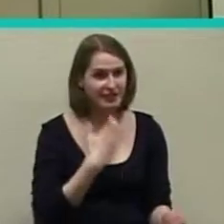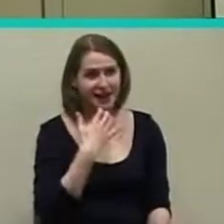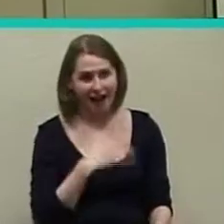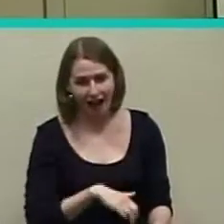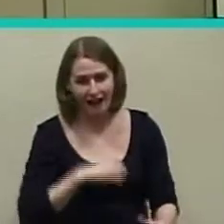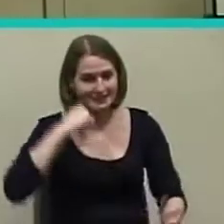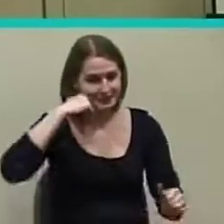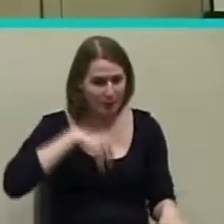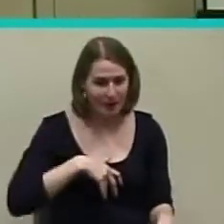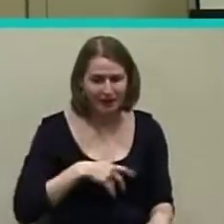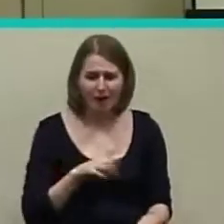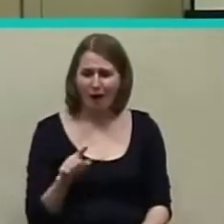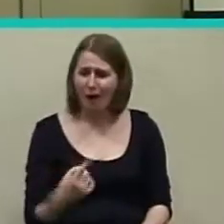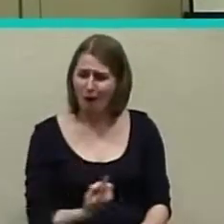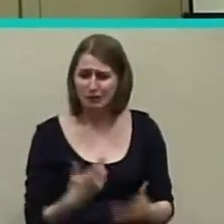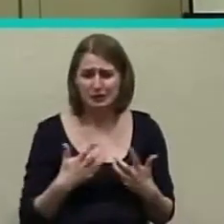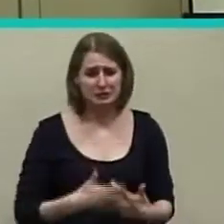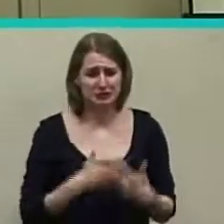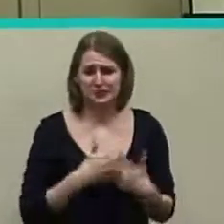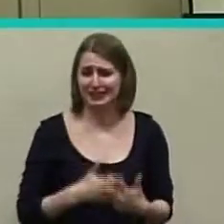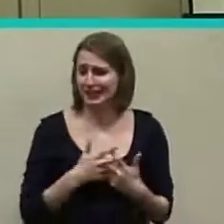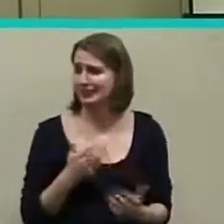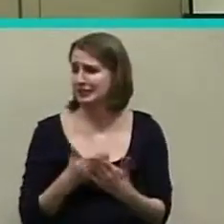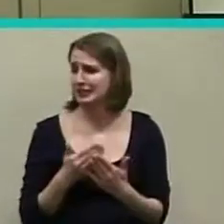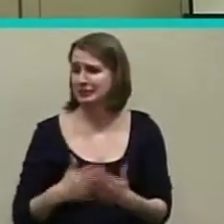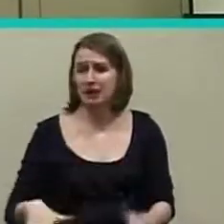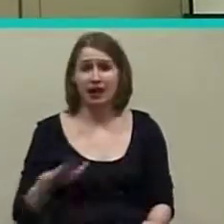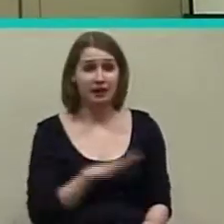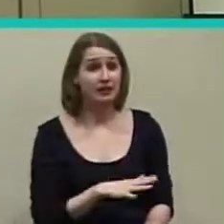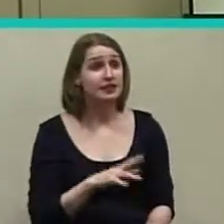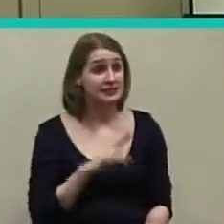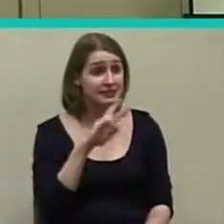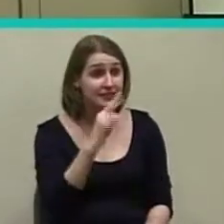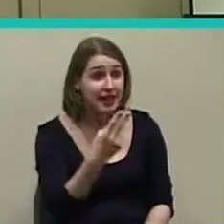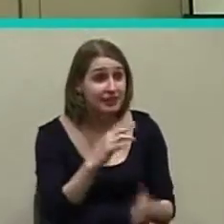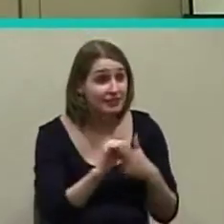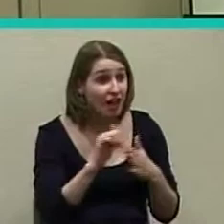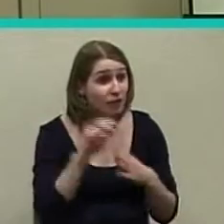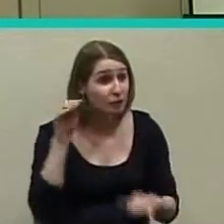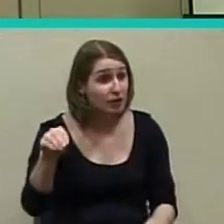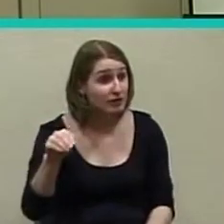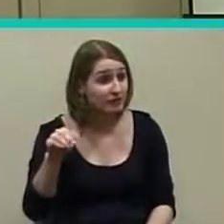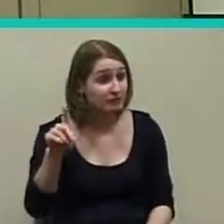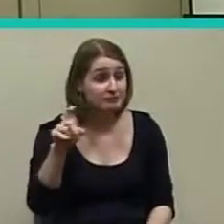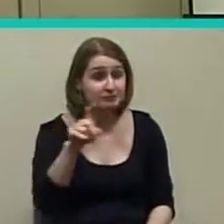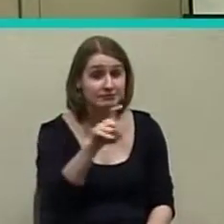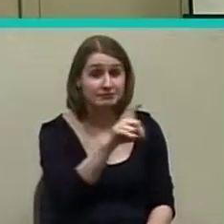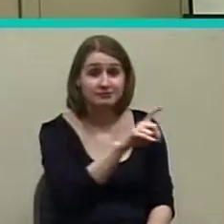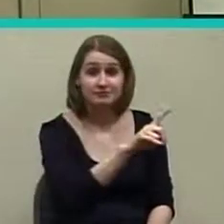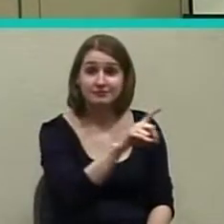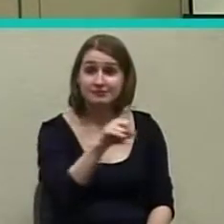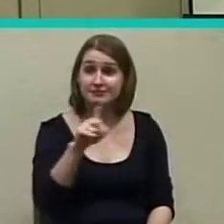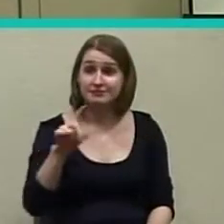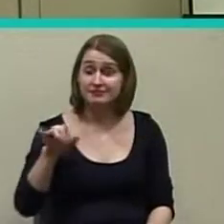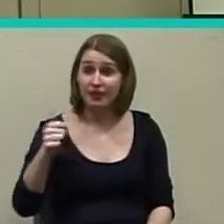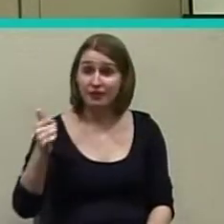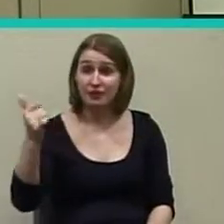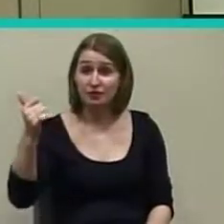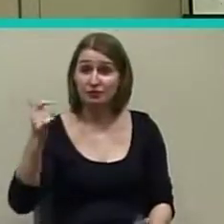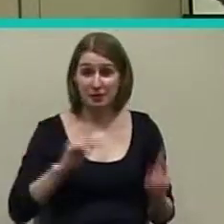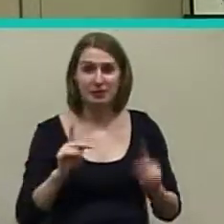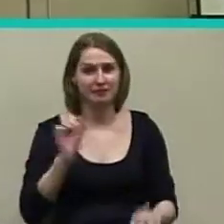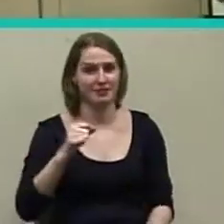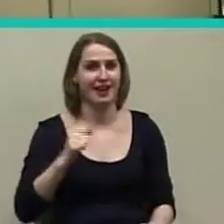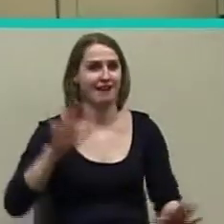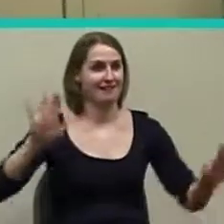sweaty. It's the only Coke machine in the area. Jill, have you ever put a $2 in that Coke machine? Anybody else put a $2 in that Coke machine?